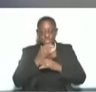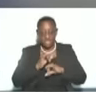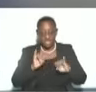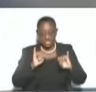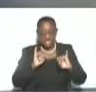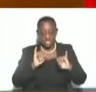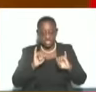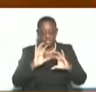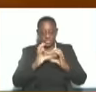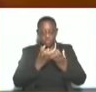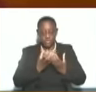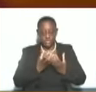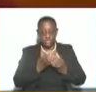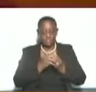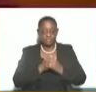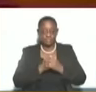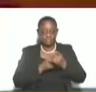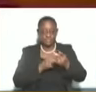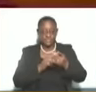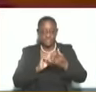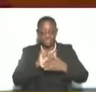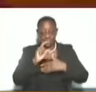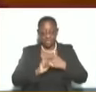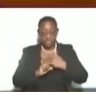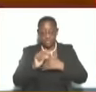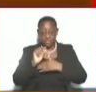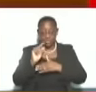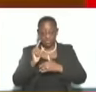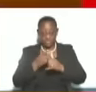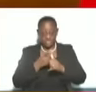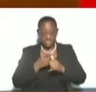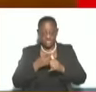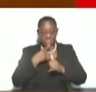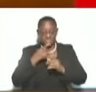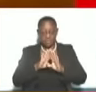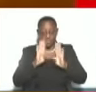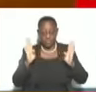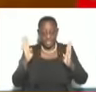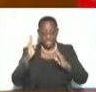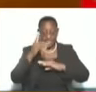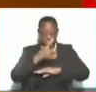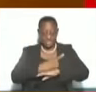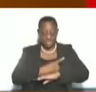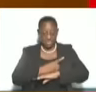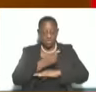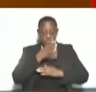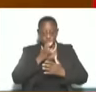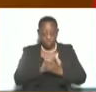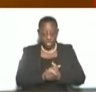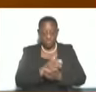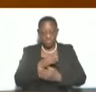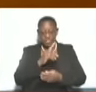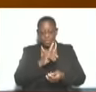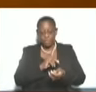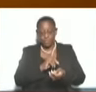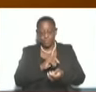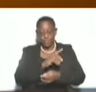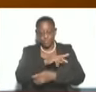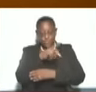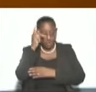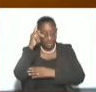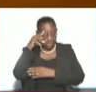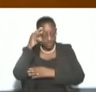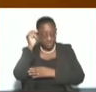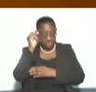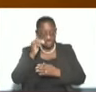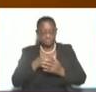community. September 21st, marking a big day with an equally big honor for wife of the Prime Minister, Mrs. Anne Marie